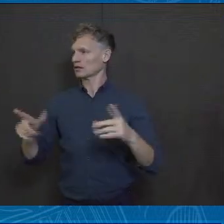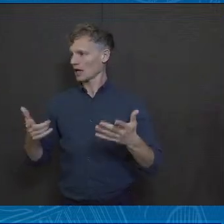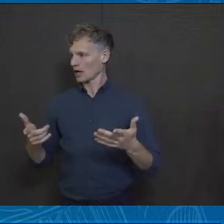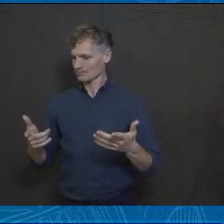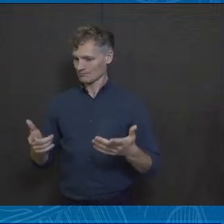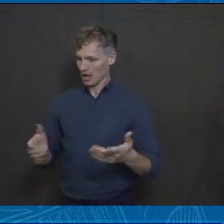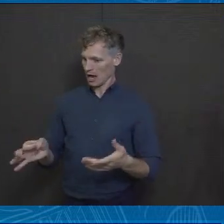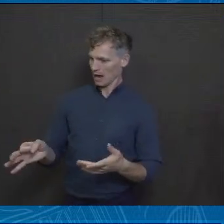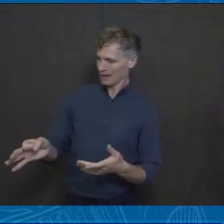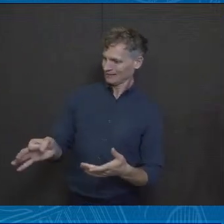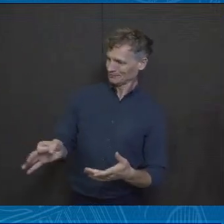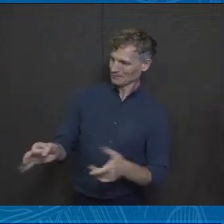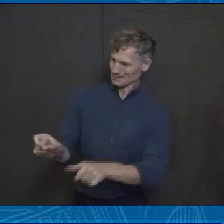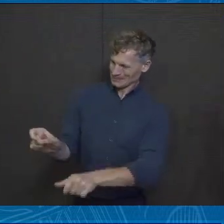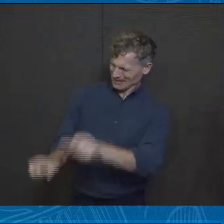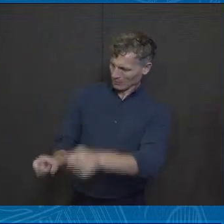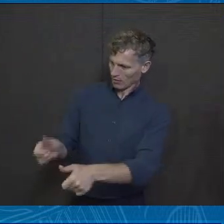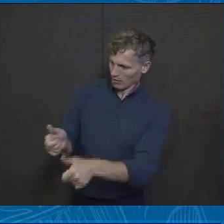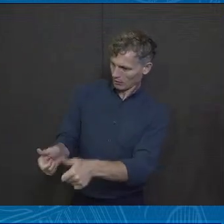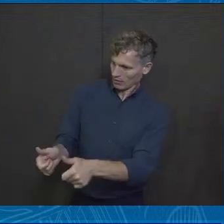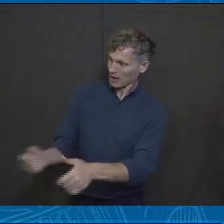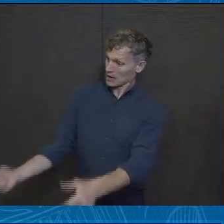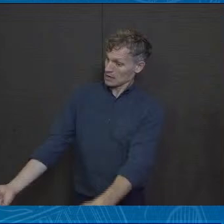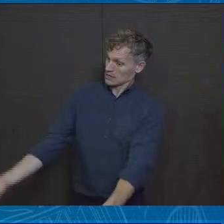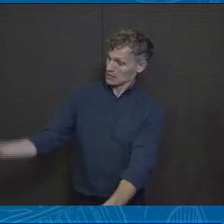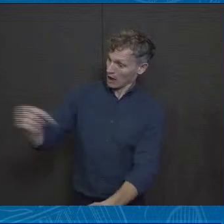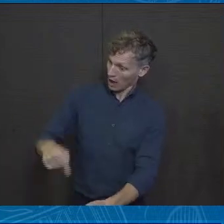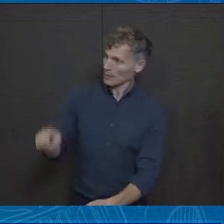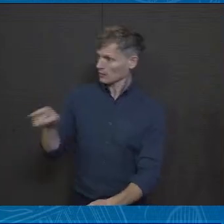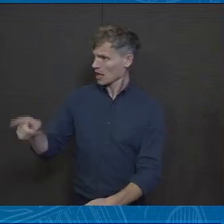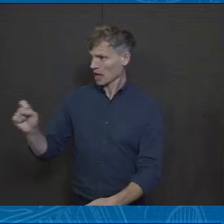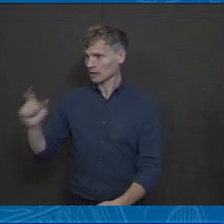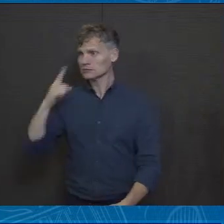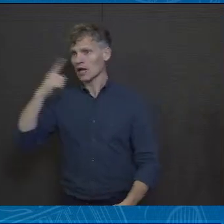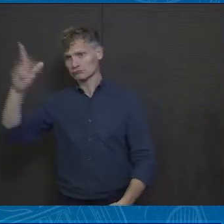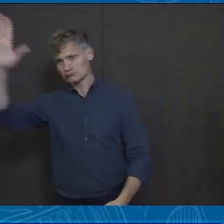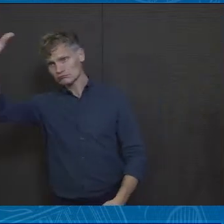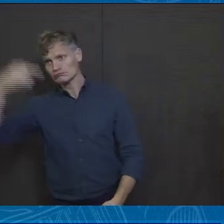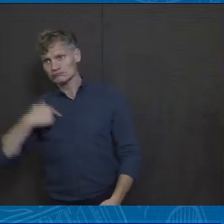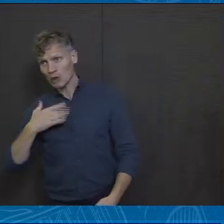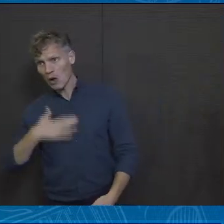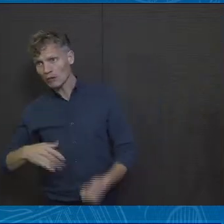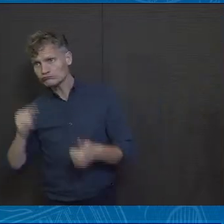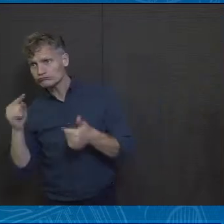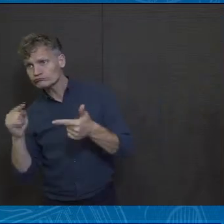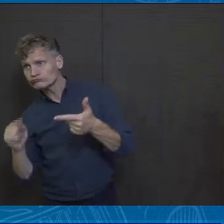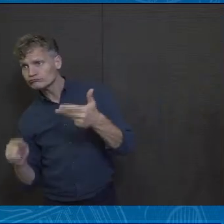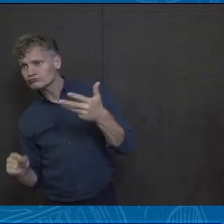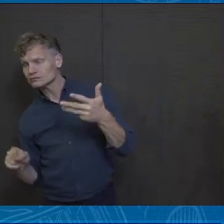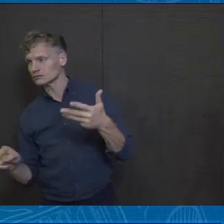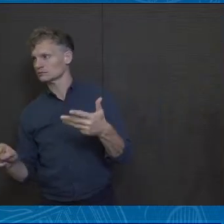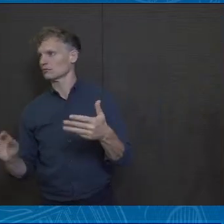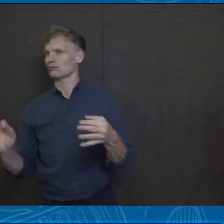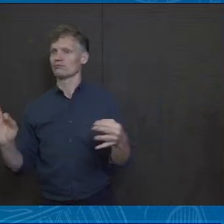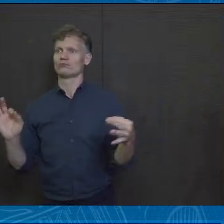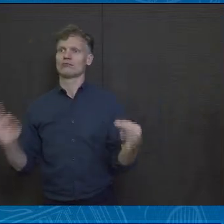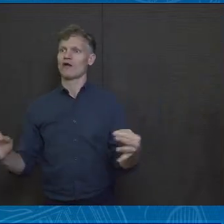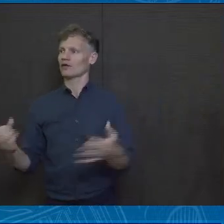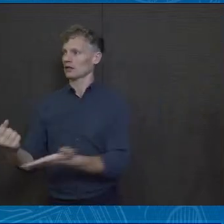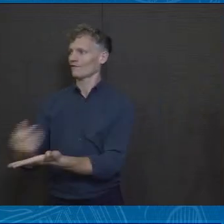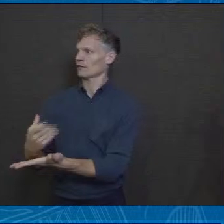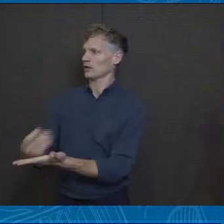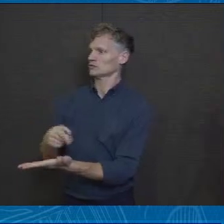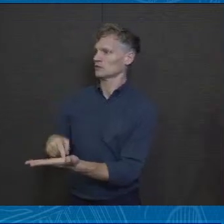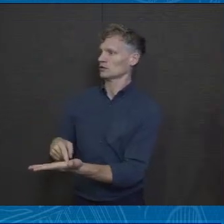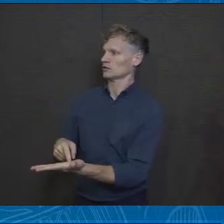they define exactly what they need to. And they are the one that we are collectively